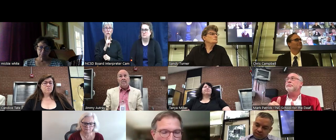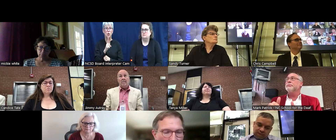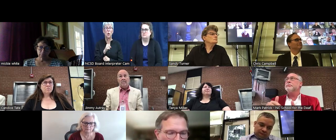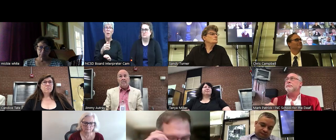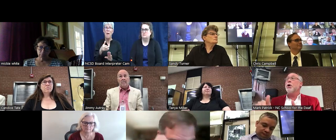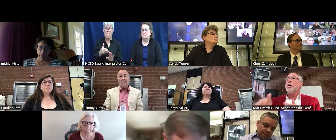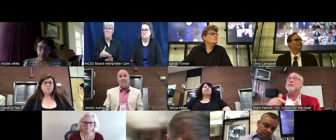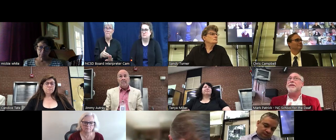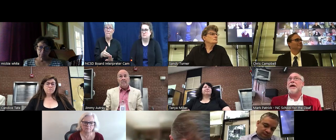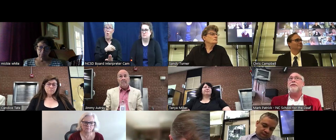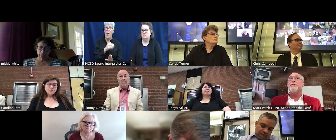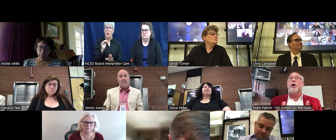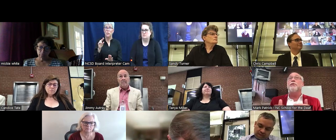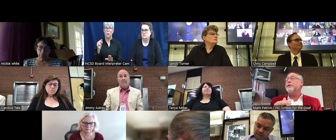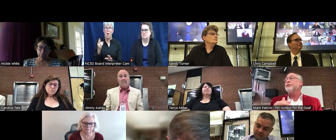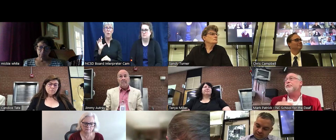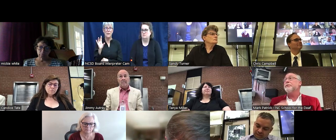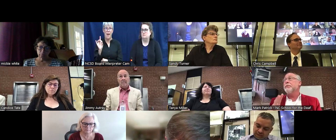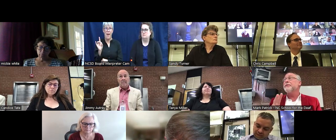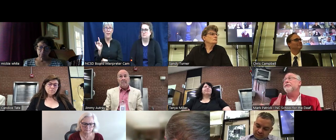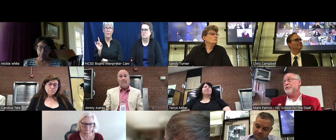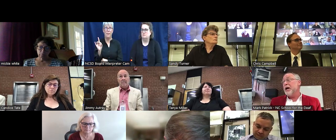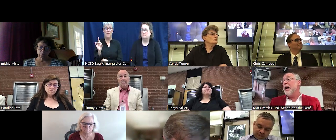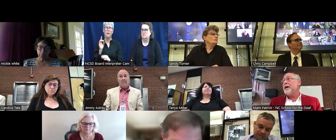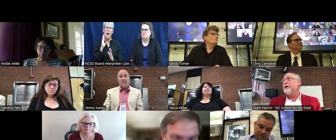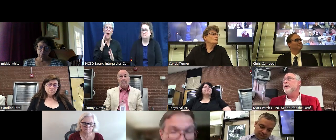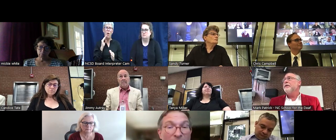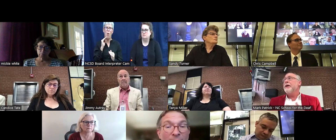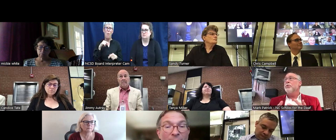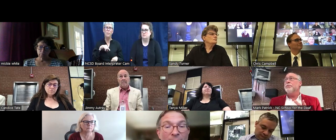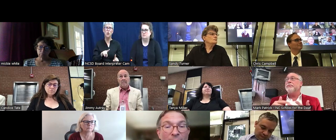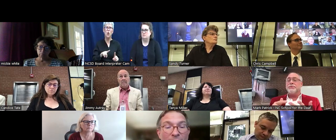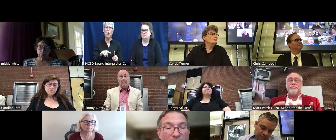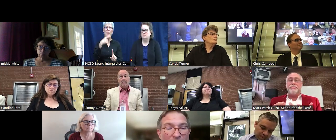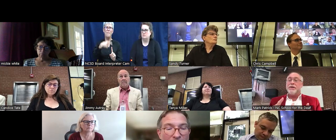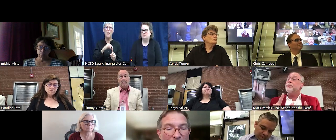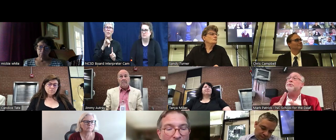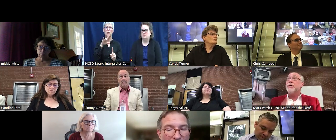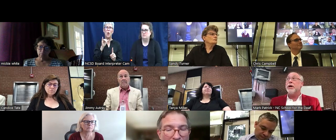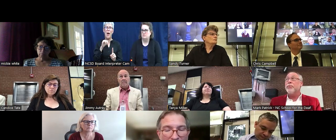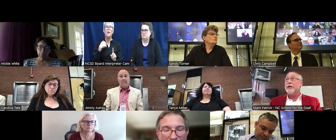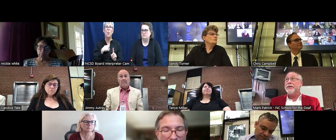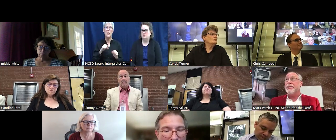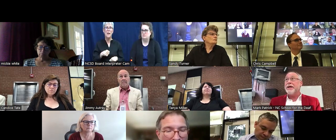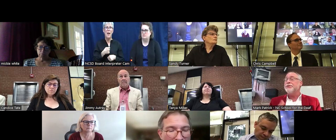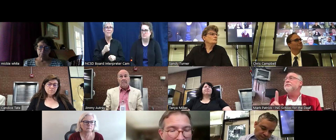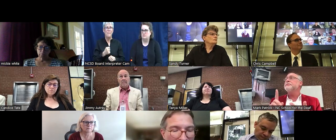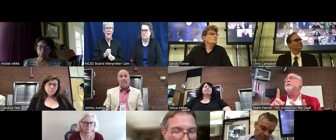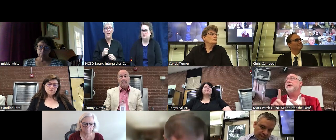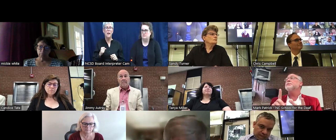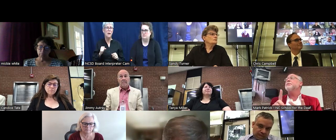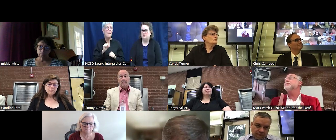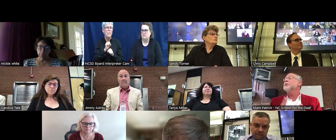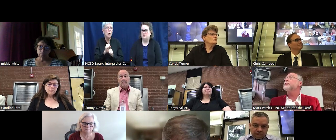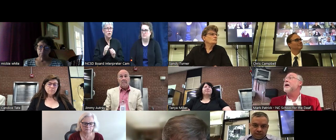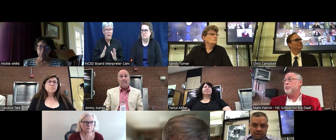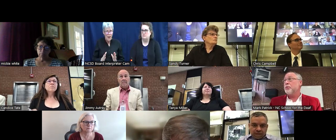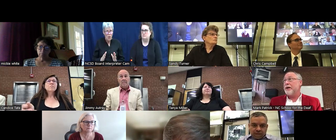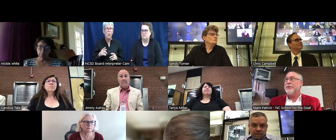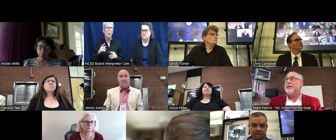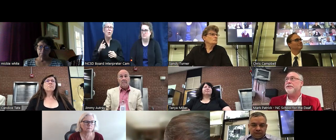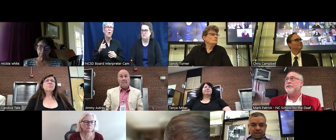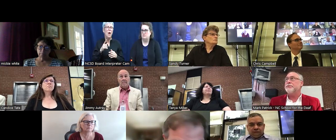to August the 8th, hopefully during the month of July, that we'll be able to make personnel recommendations as well as